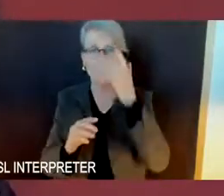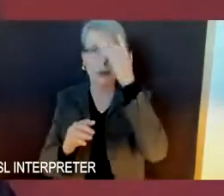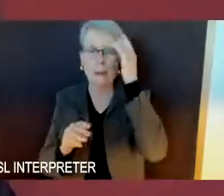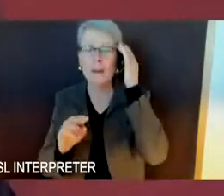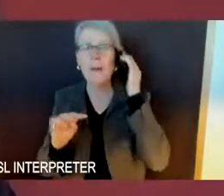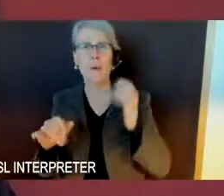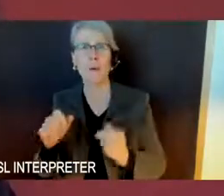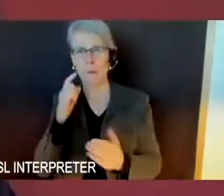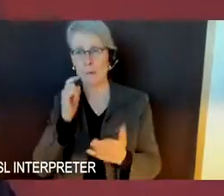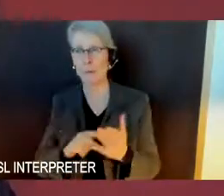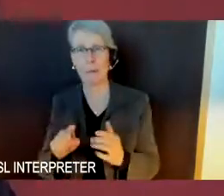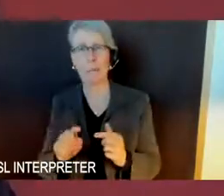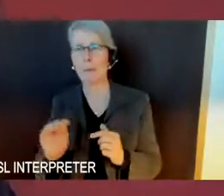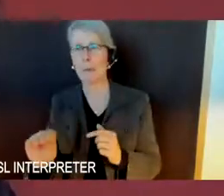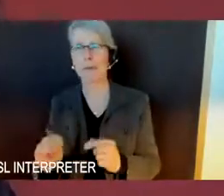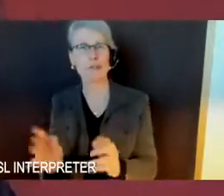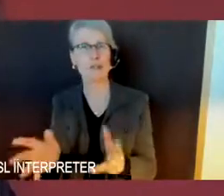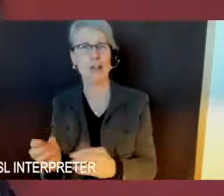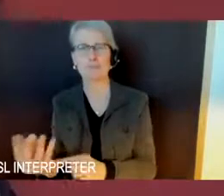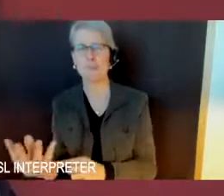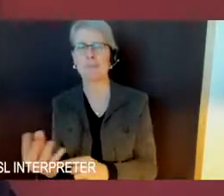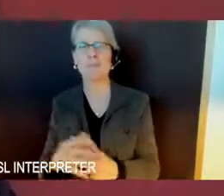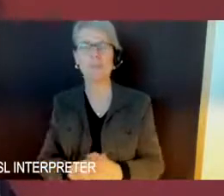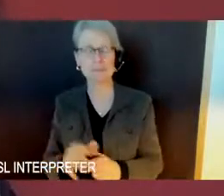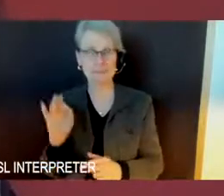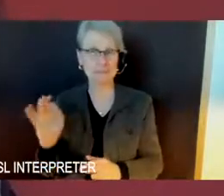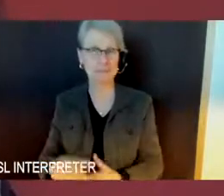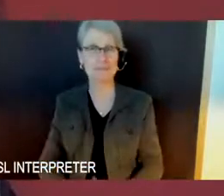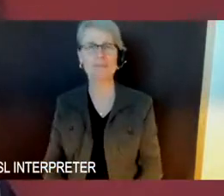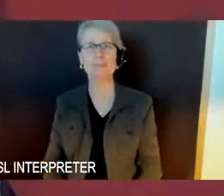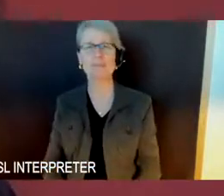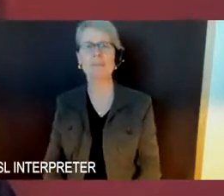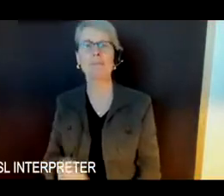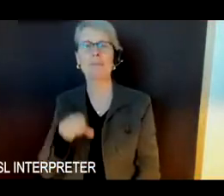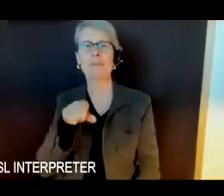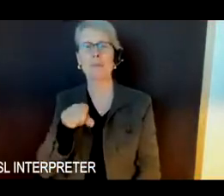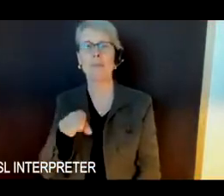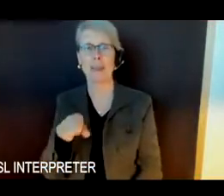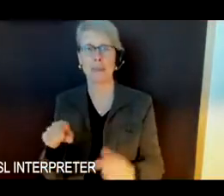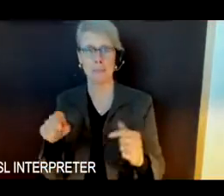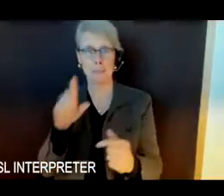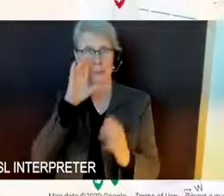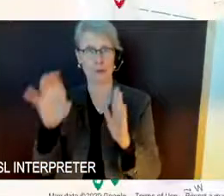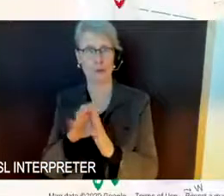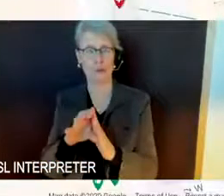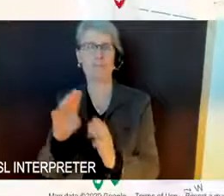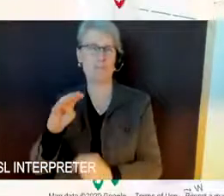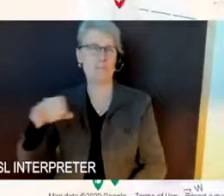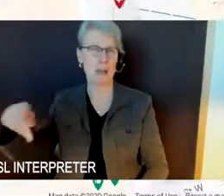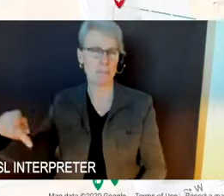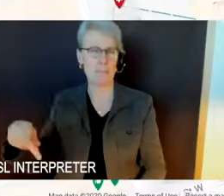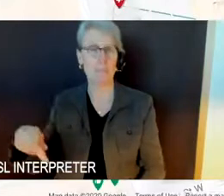map. And I noticed actually somebody beat me to it. They put it in the chat. I was going to do the same thing. But what you will